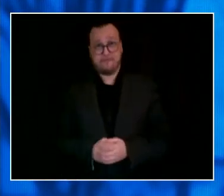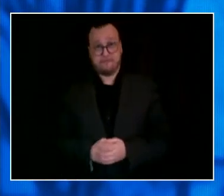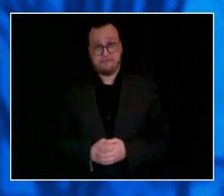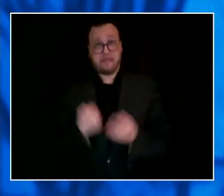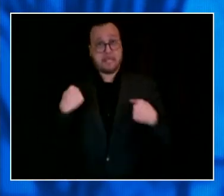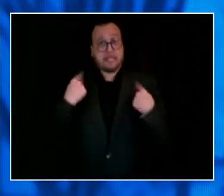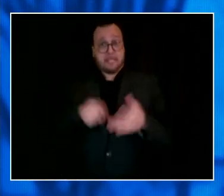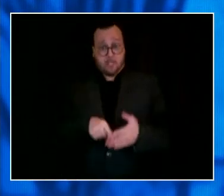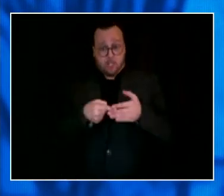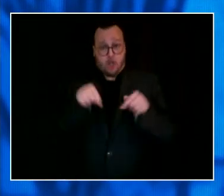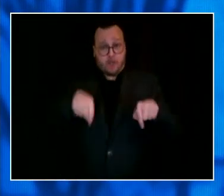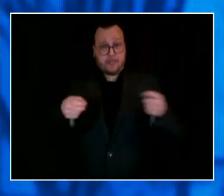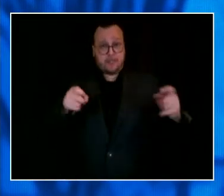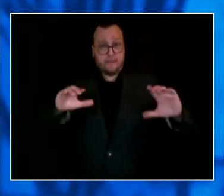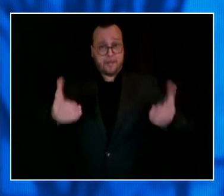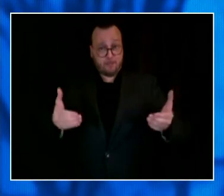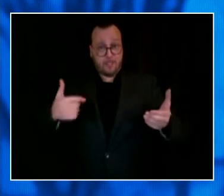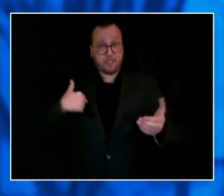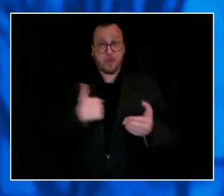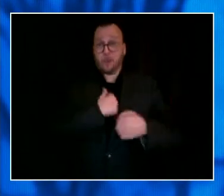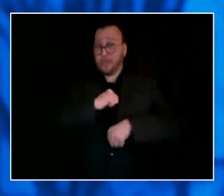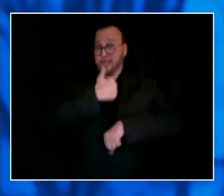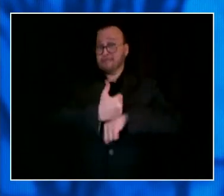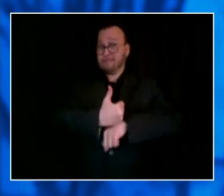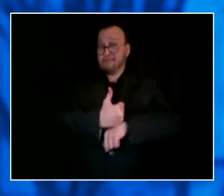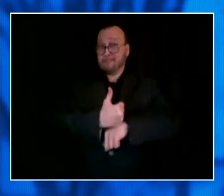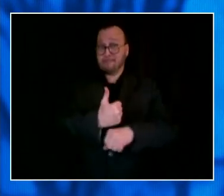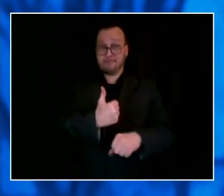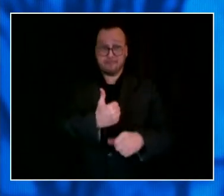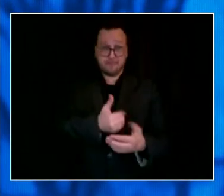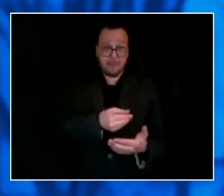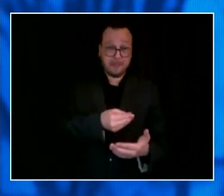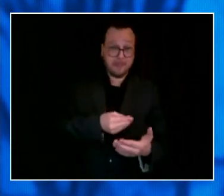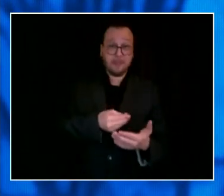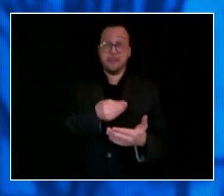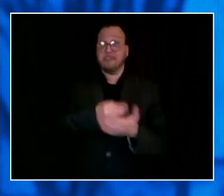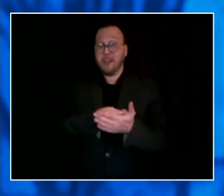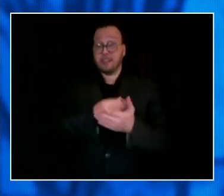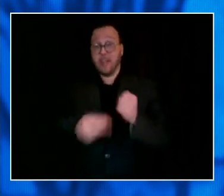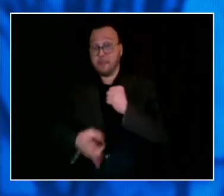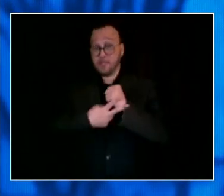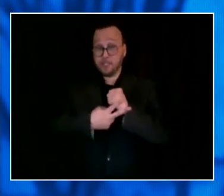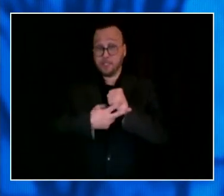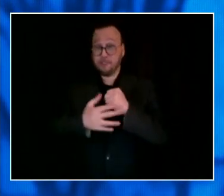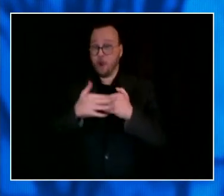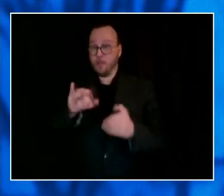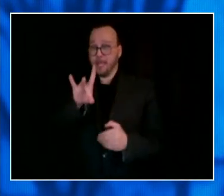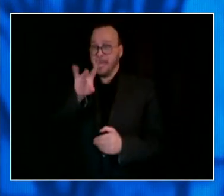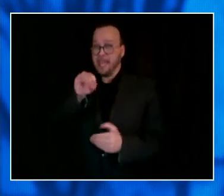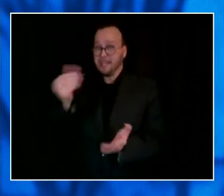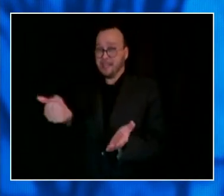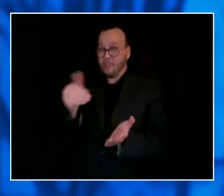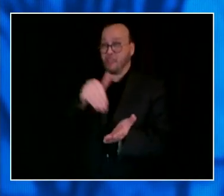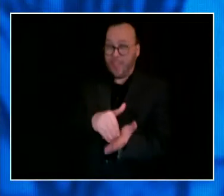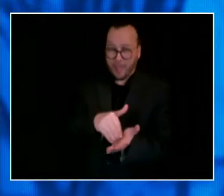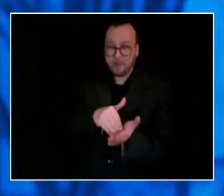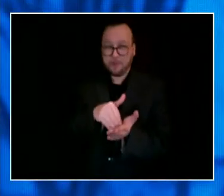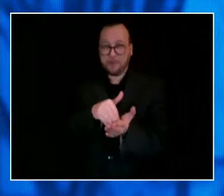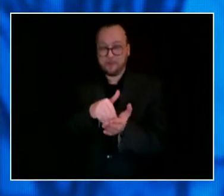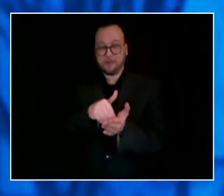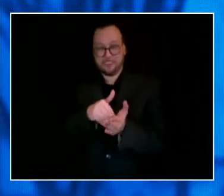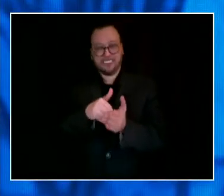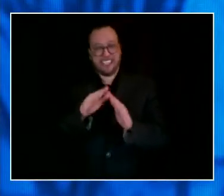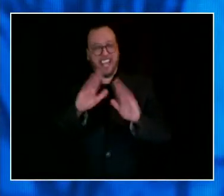this administration, we have created, financed, and preserved nearly 80,000 units of